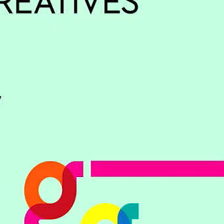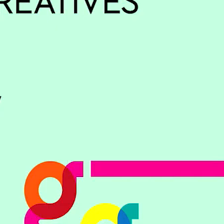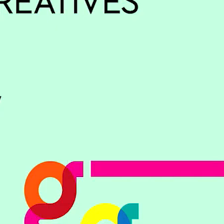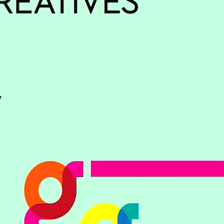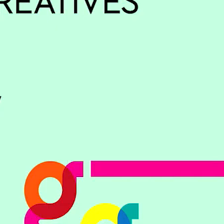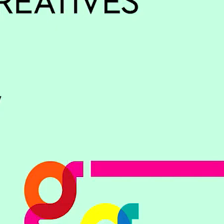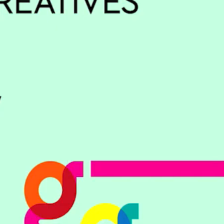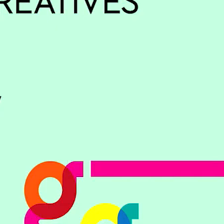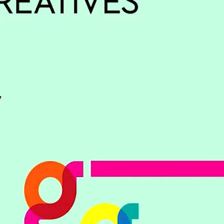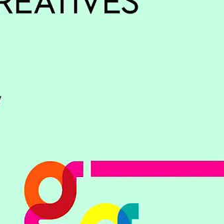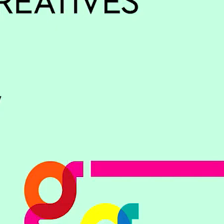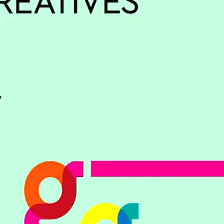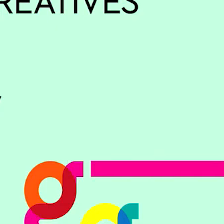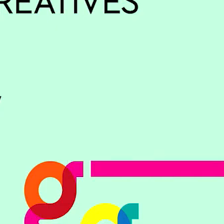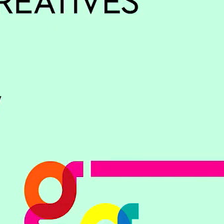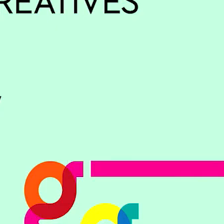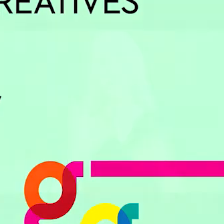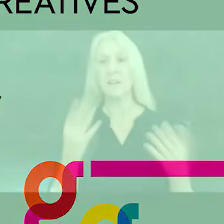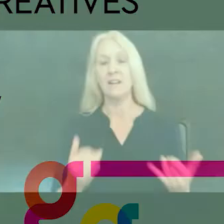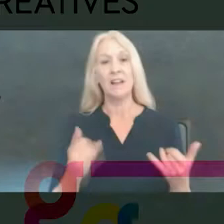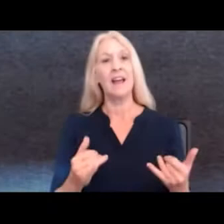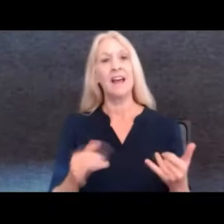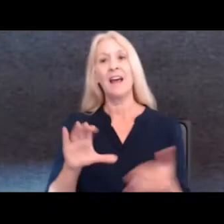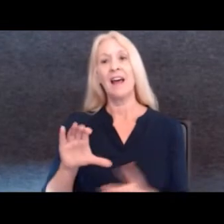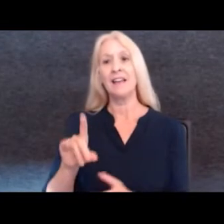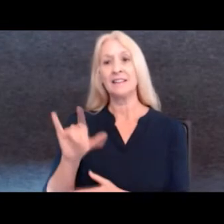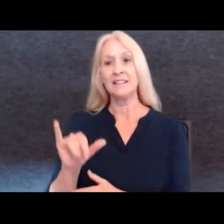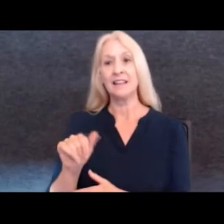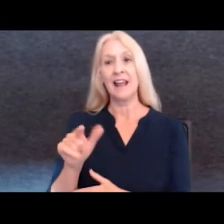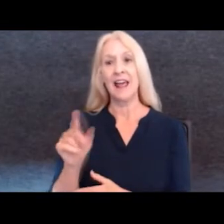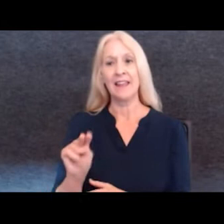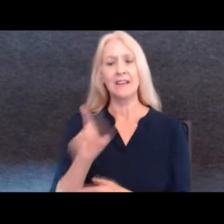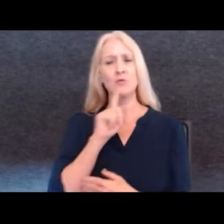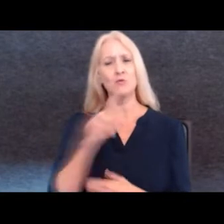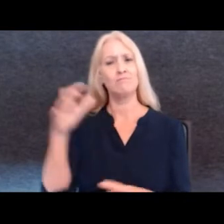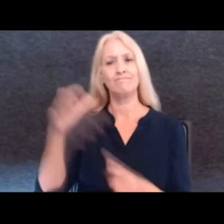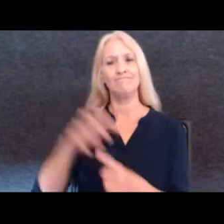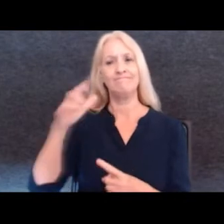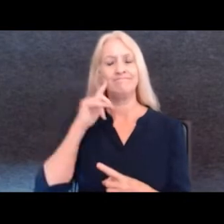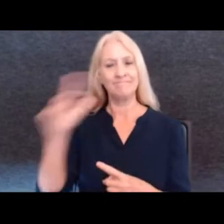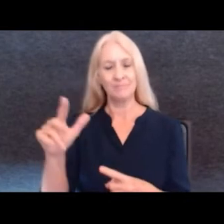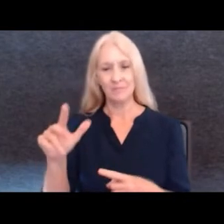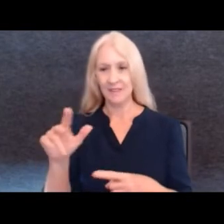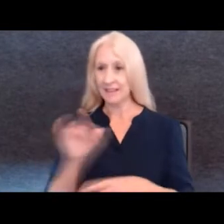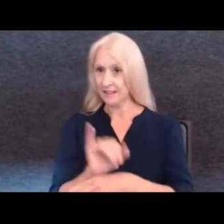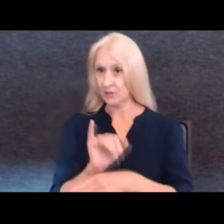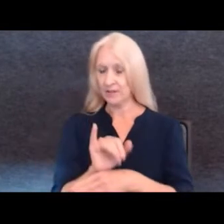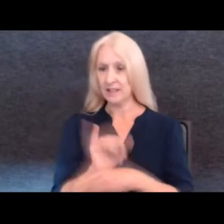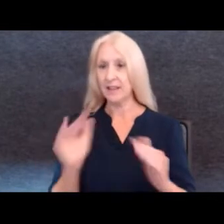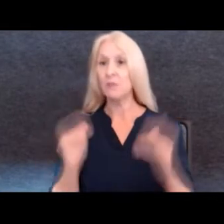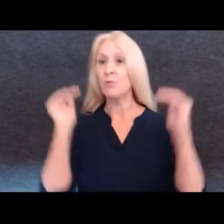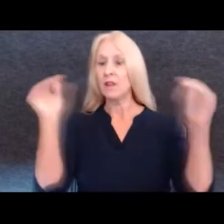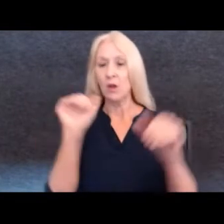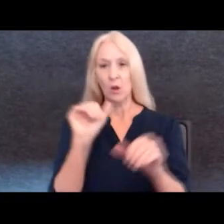Magazine Editor-in-Chief Cindy Allen, who is a true champion of the industry, elevating the work of both the giants of